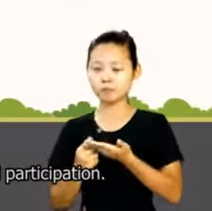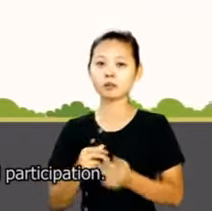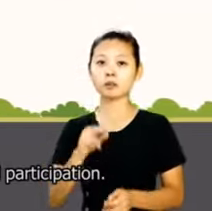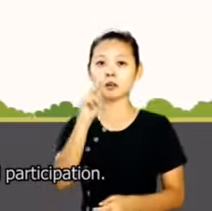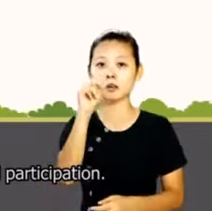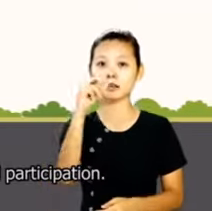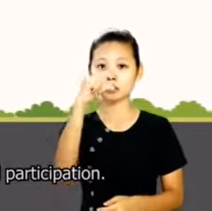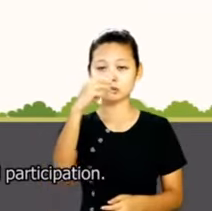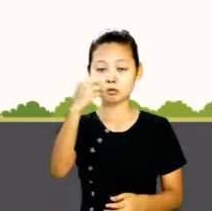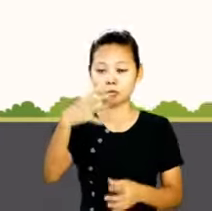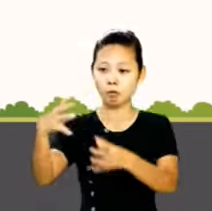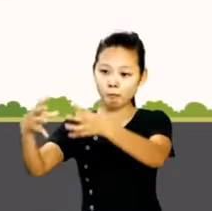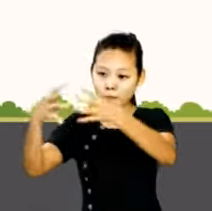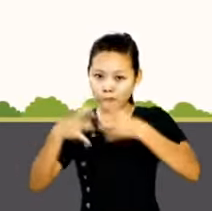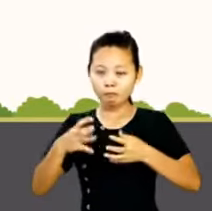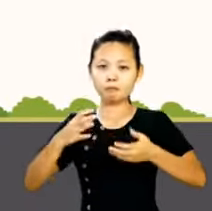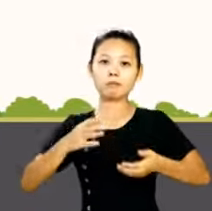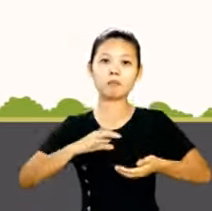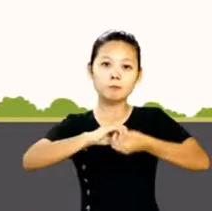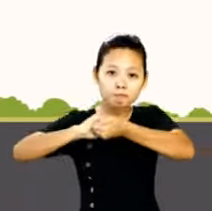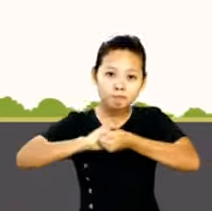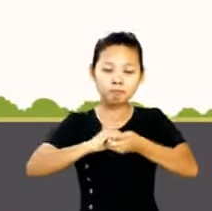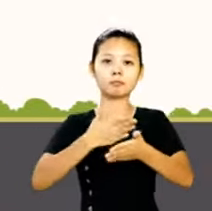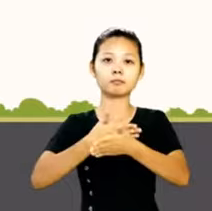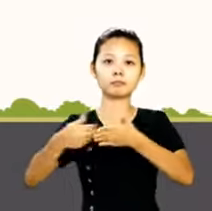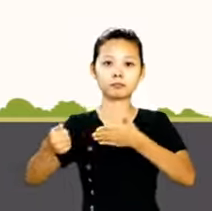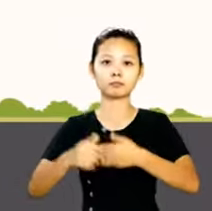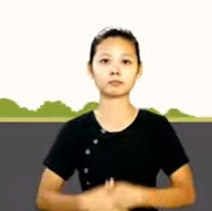meaningful participation.